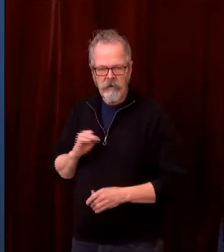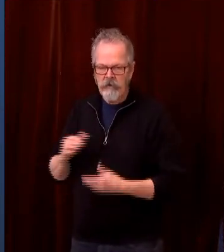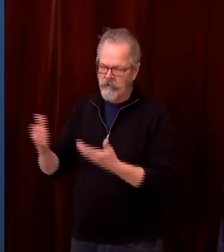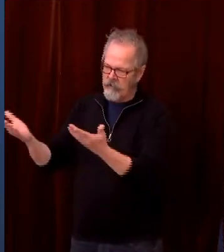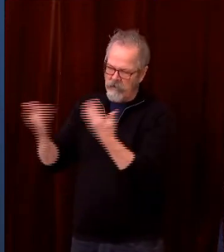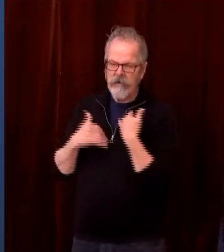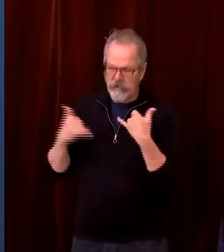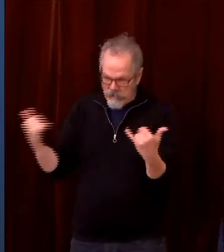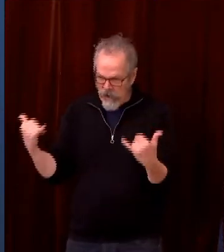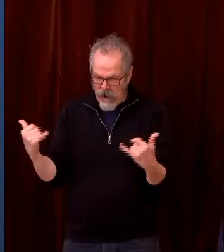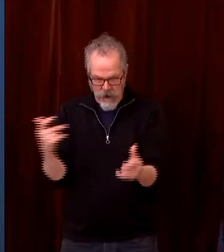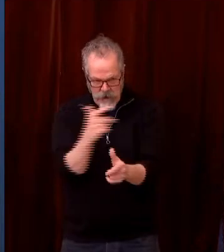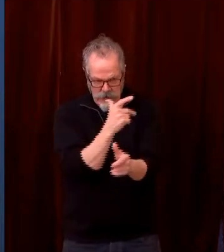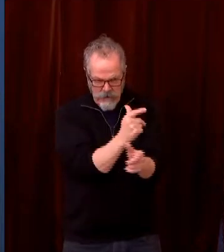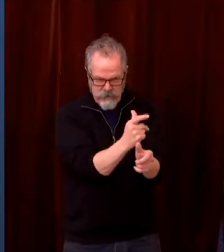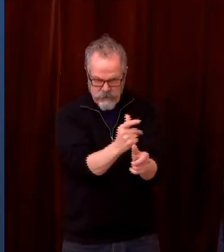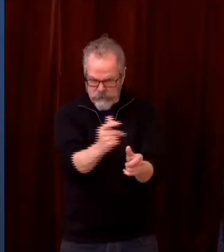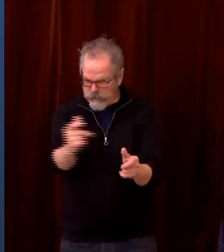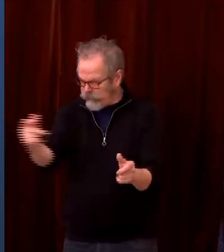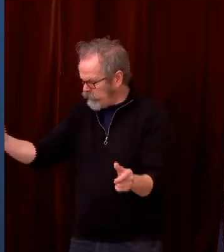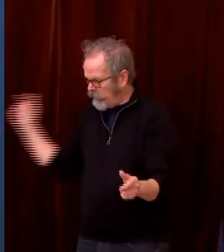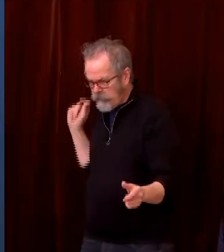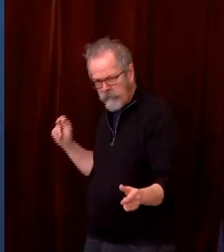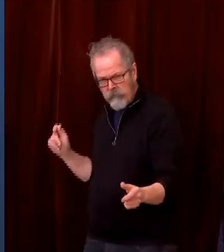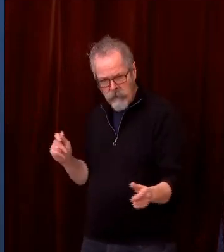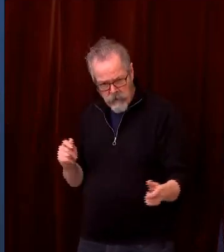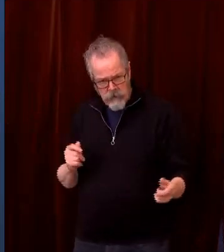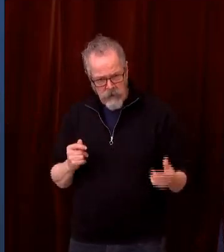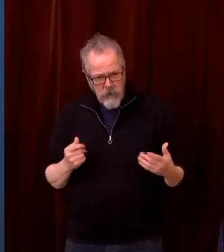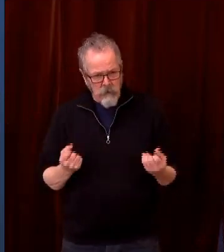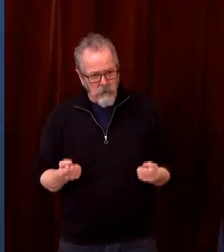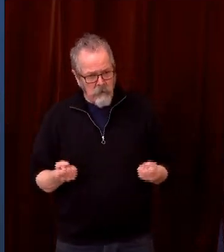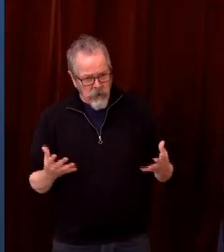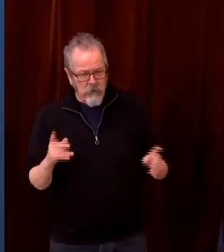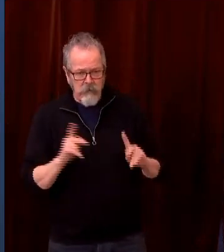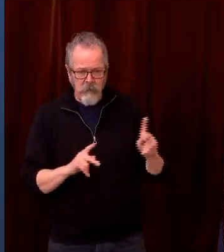age, get the vaccine on a certain day very soon.